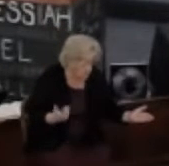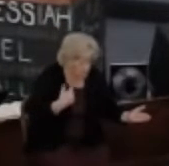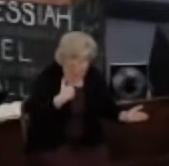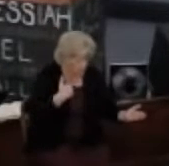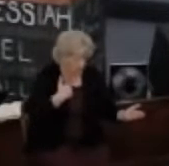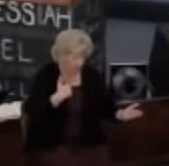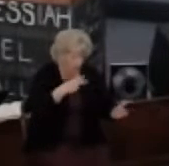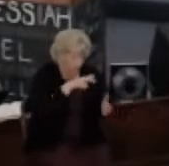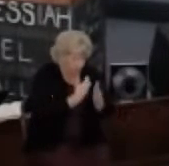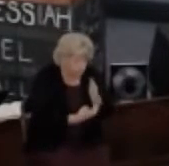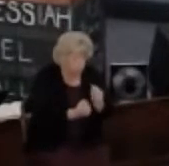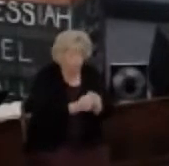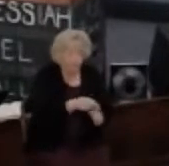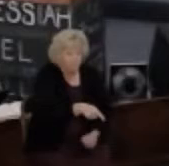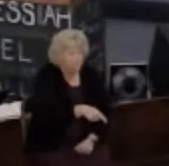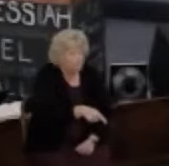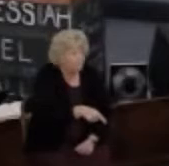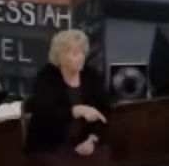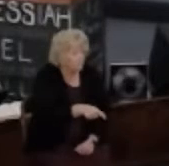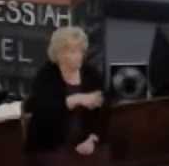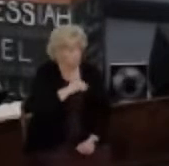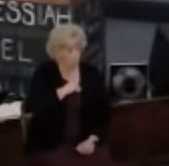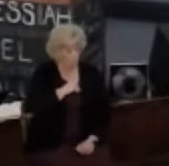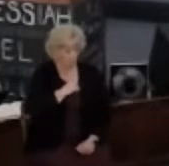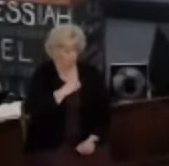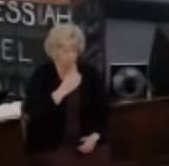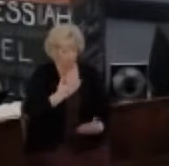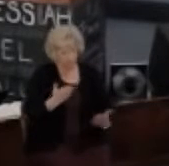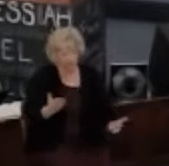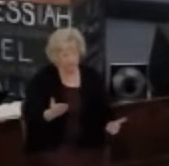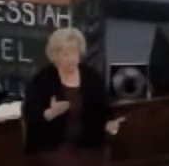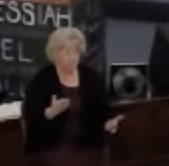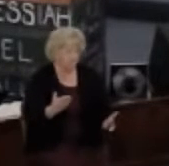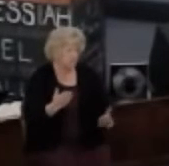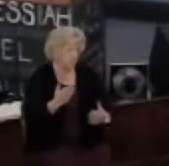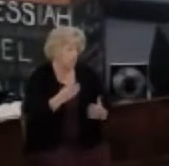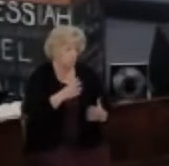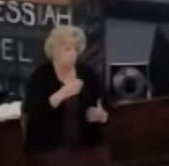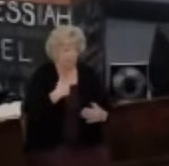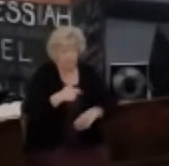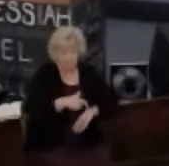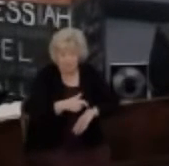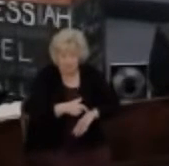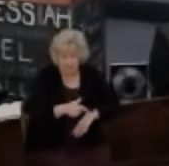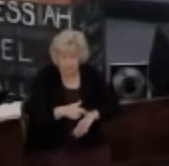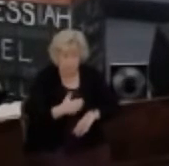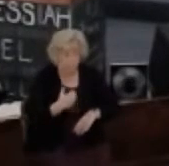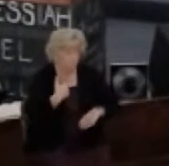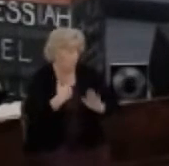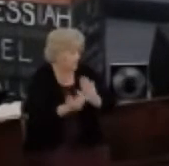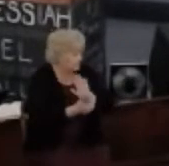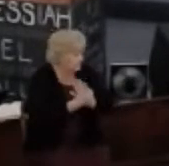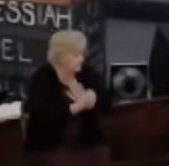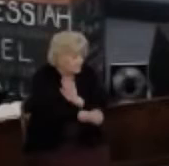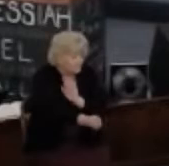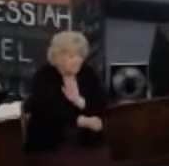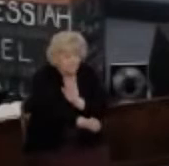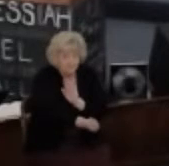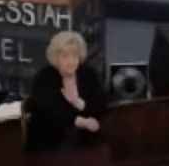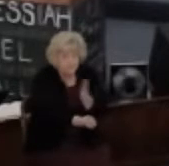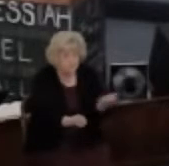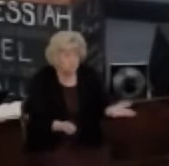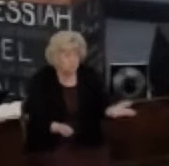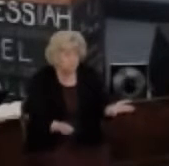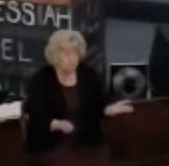in. We own stuff and we own time, we own talent. But